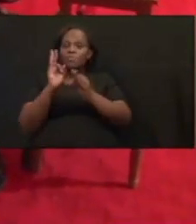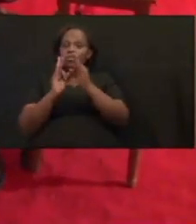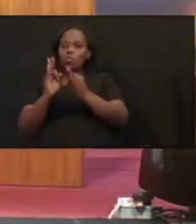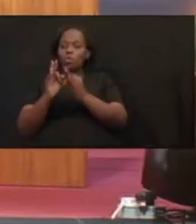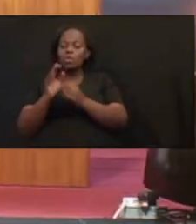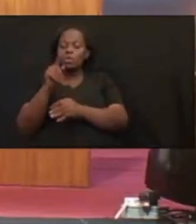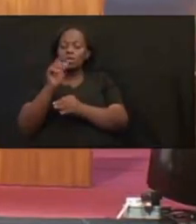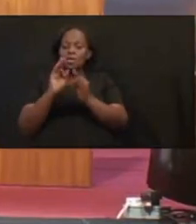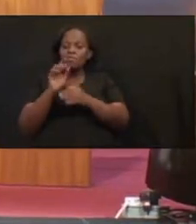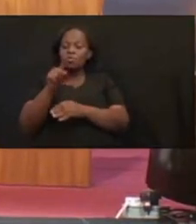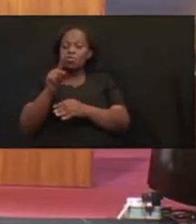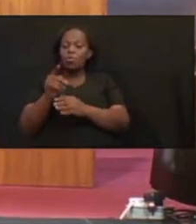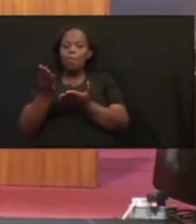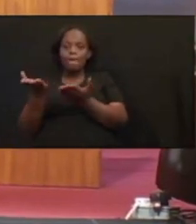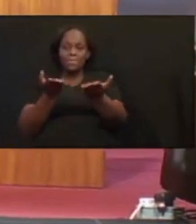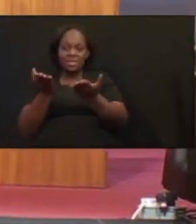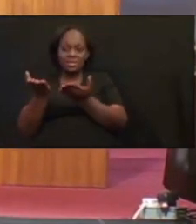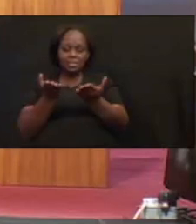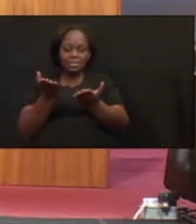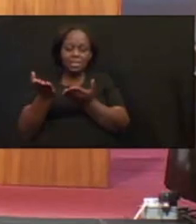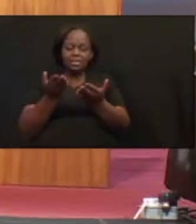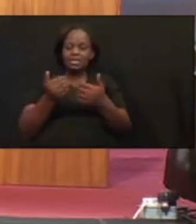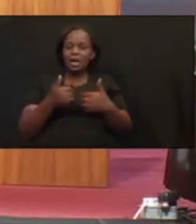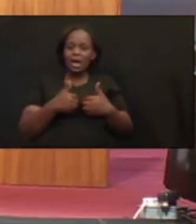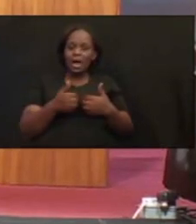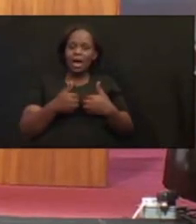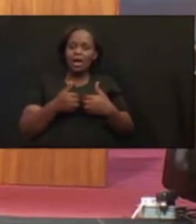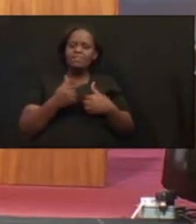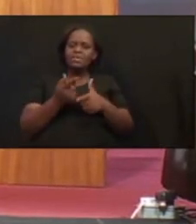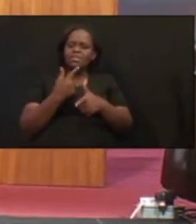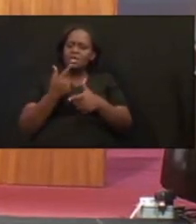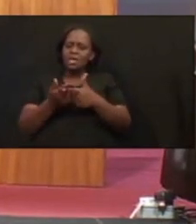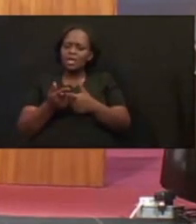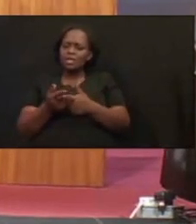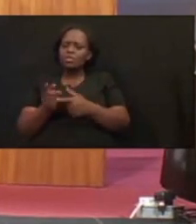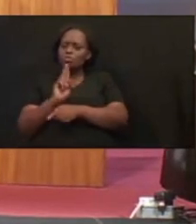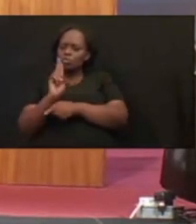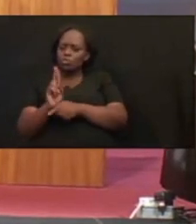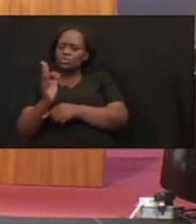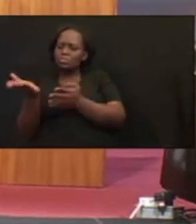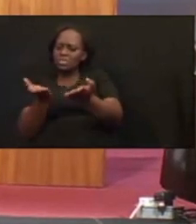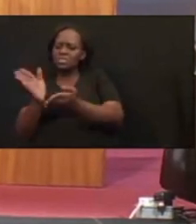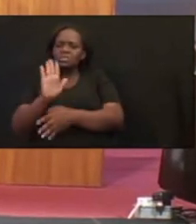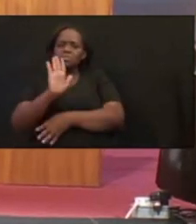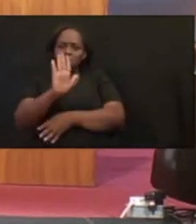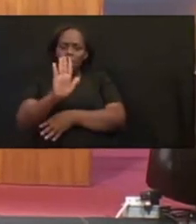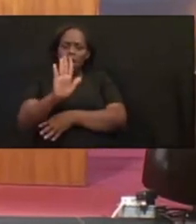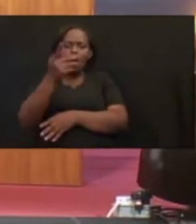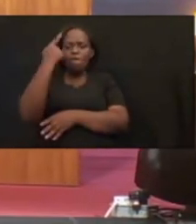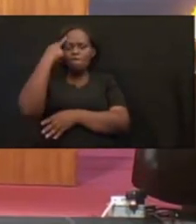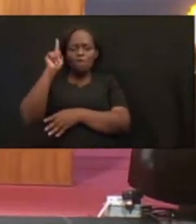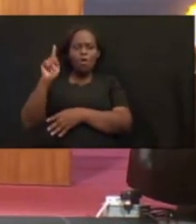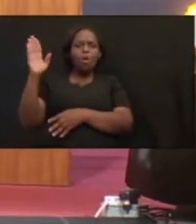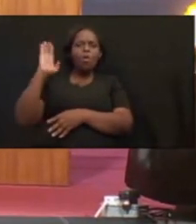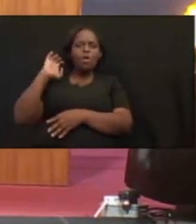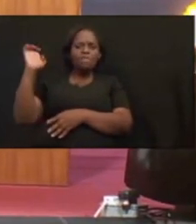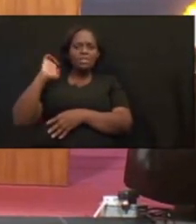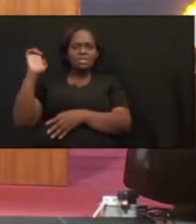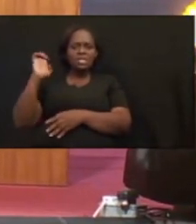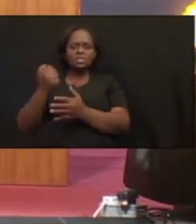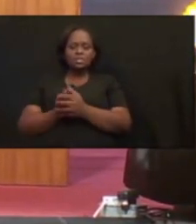a witness using commerce and whatever it is, business. Are we together now? It is important to understand